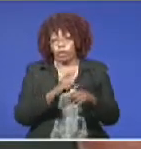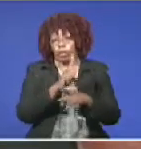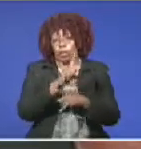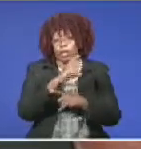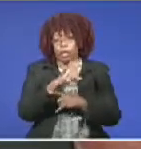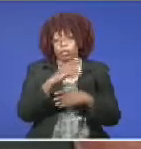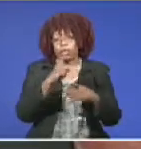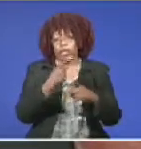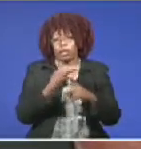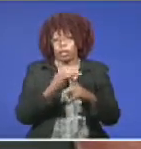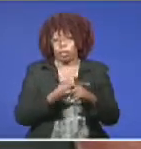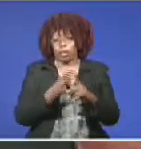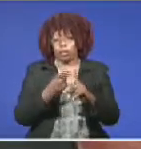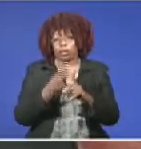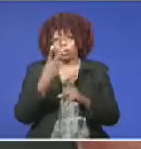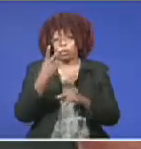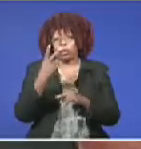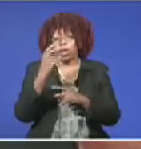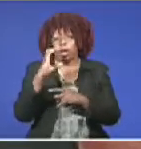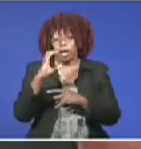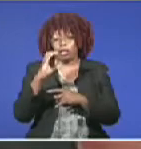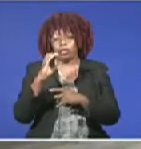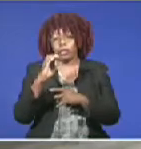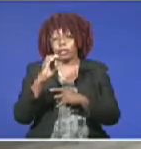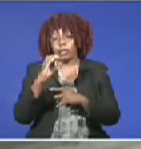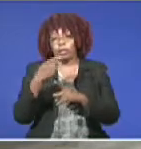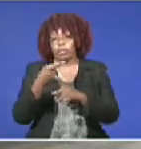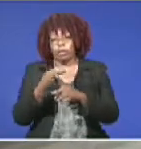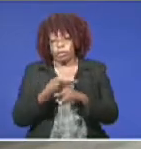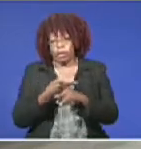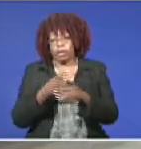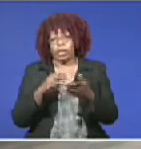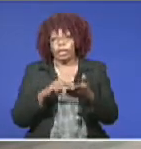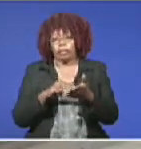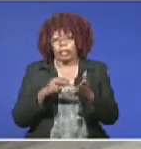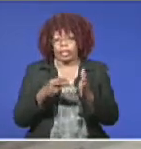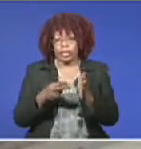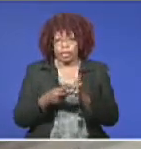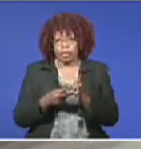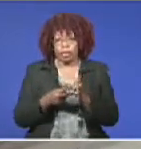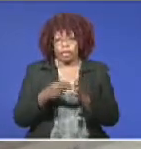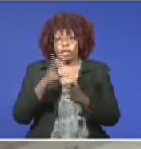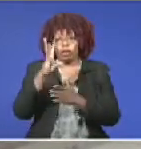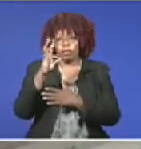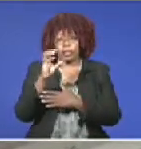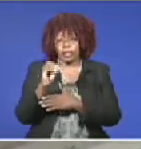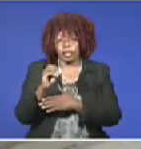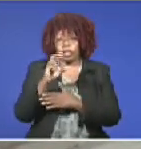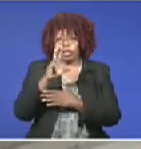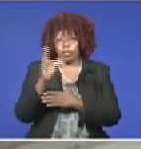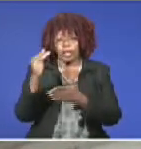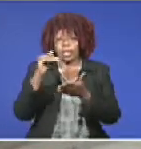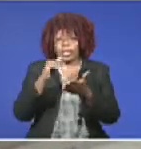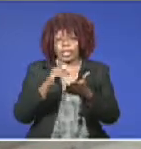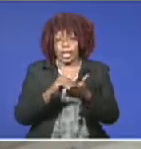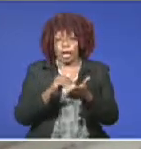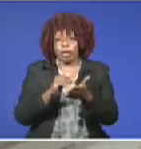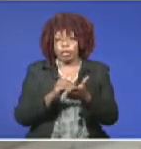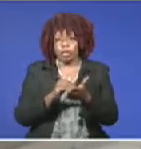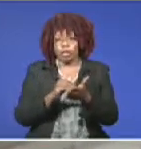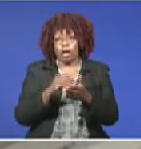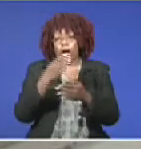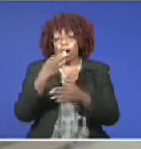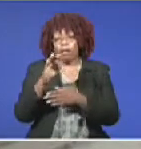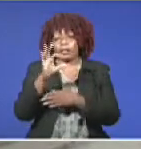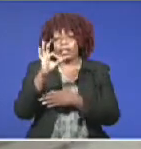per month to $200 per month. That means that some 63,000 of the